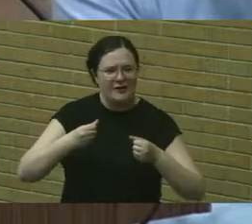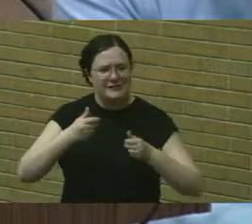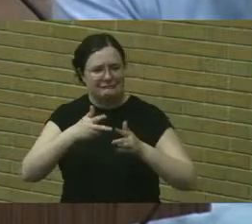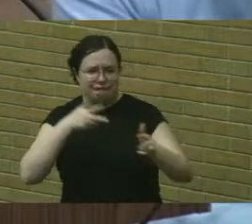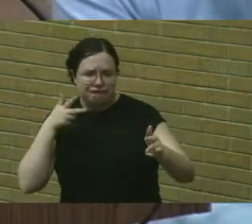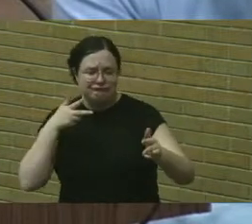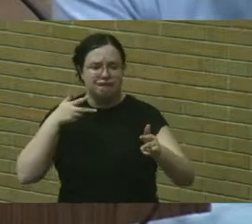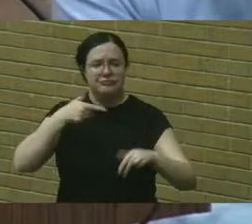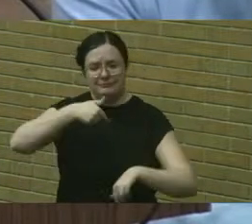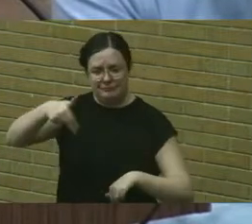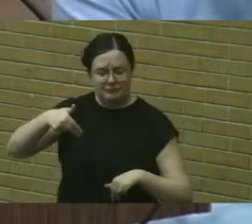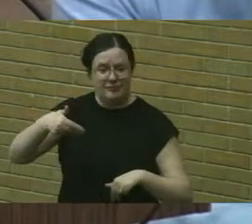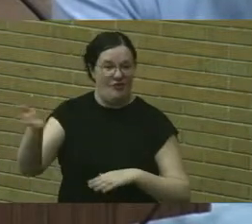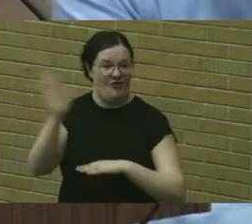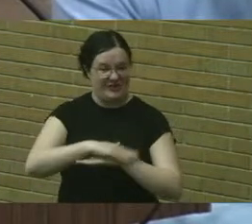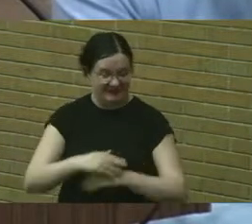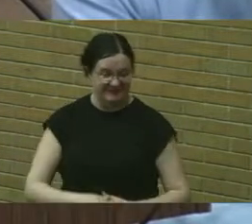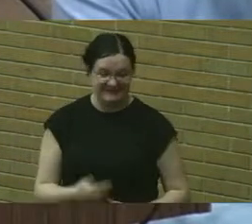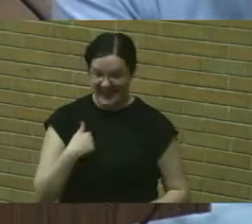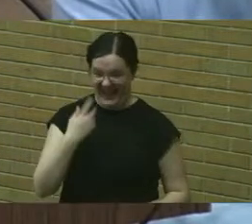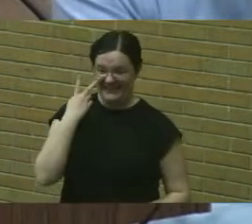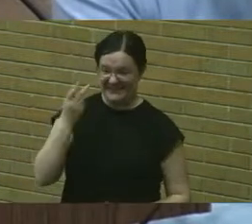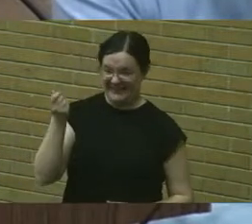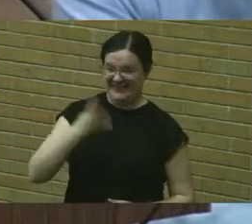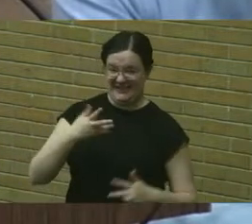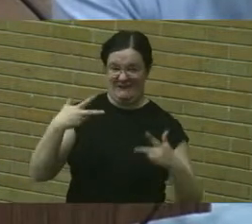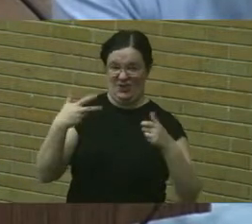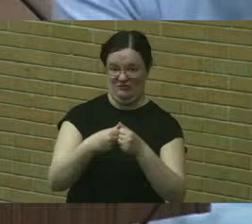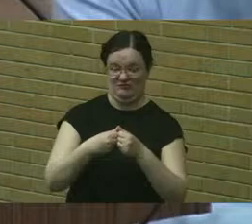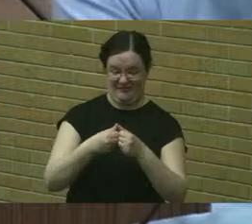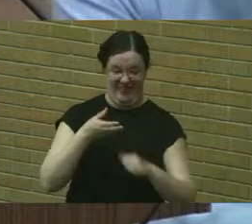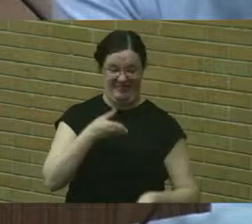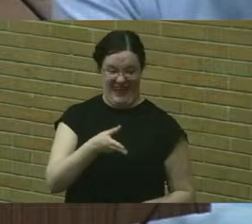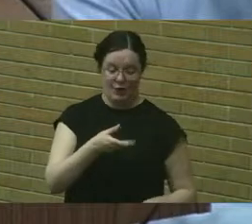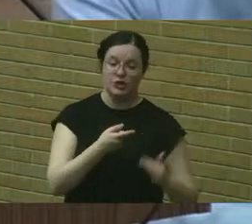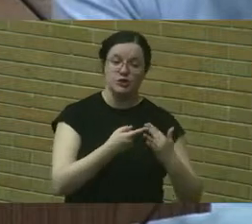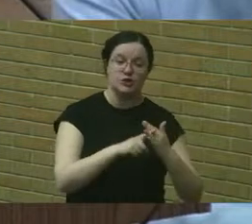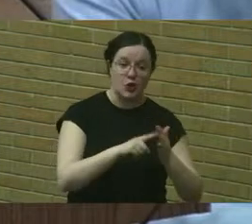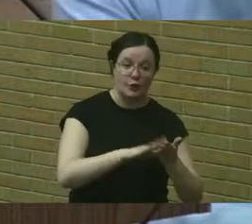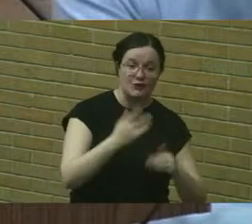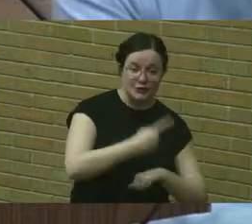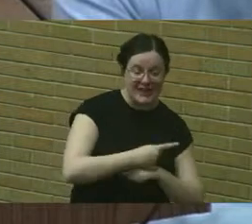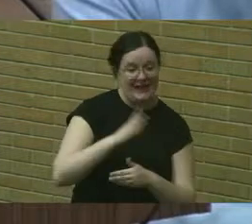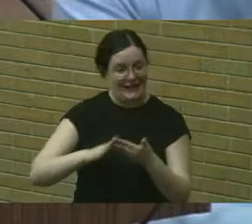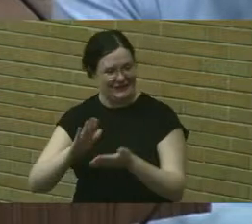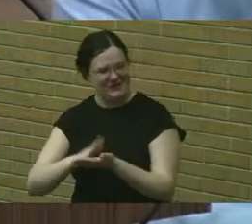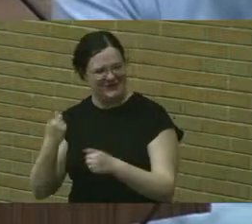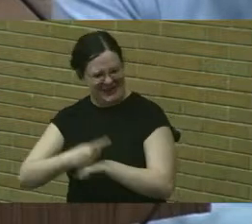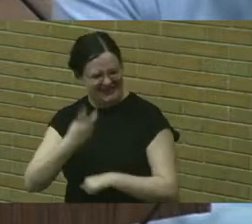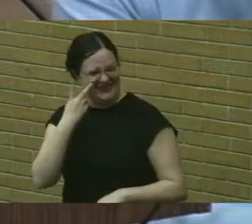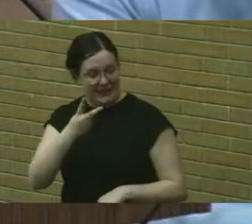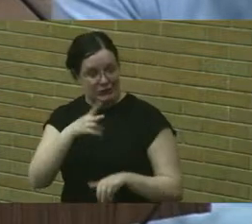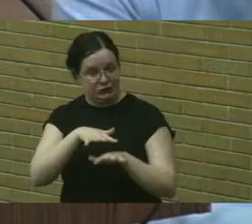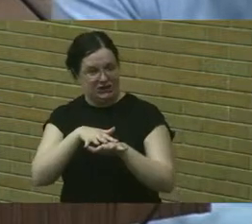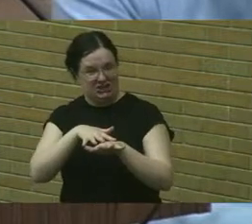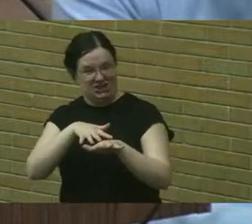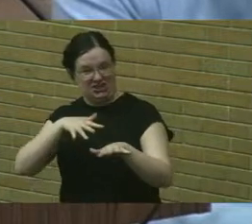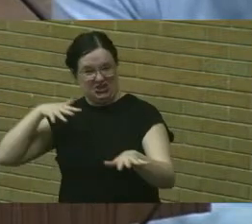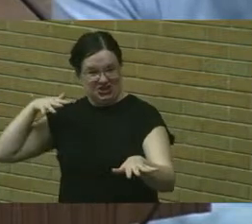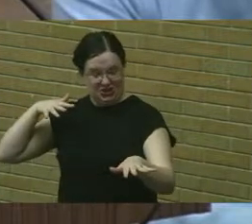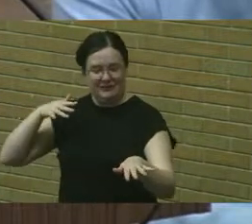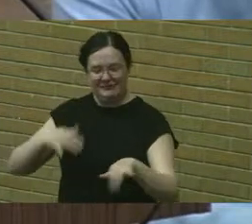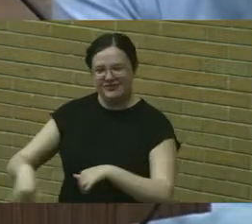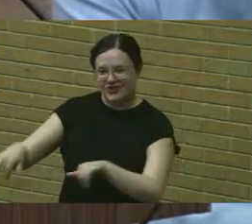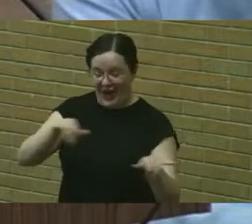seen several car crashes at 12 Corners at the beginning and the end of each day. It's gridlock, it's very common, and some of the drivers are high school students